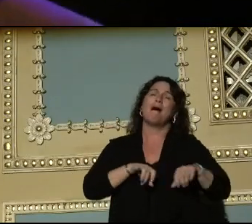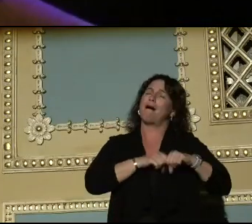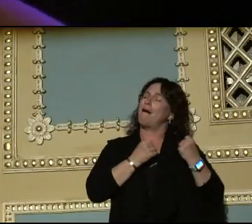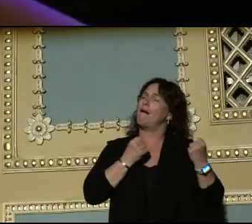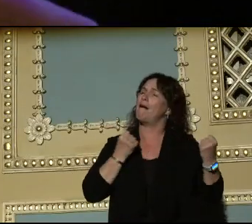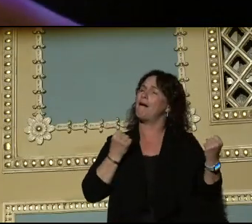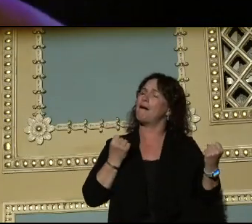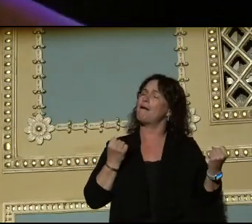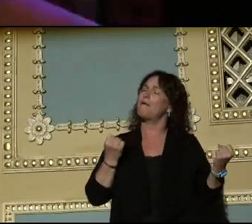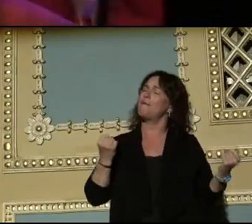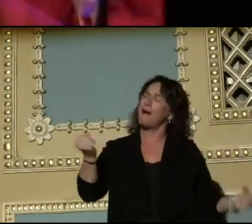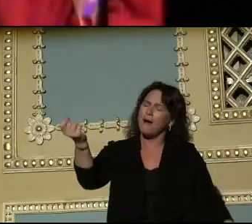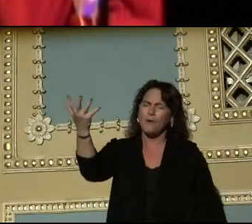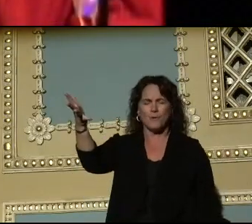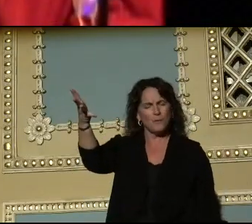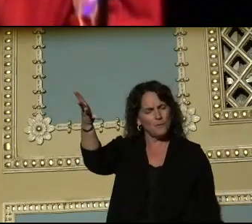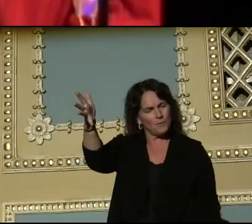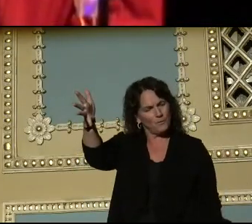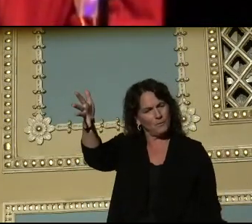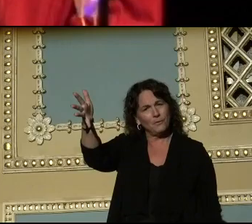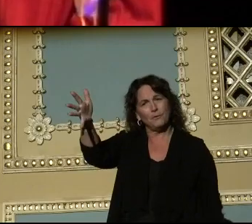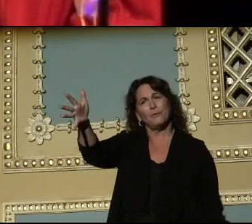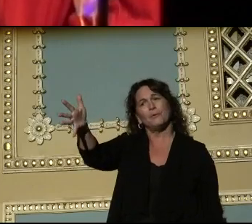heart around.